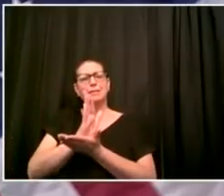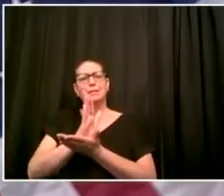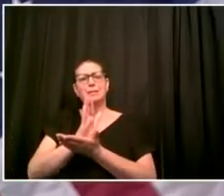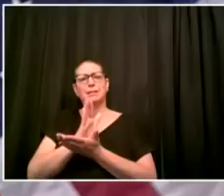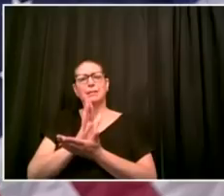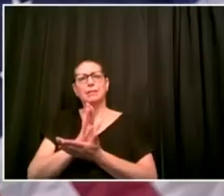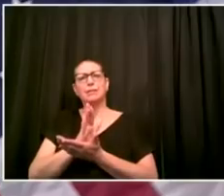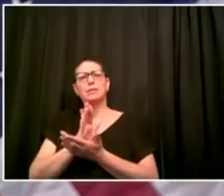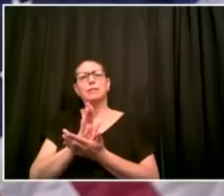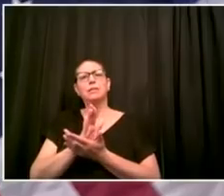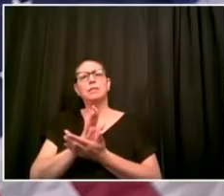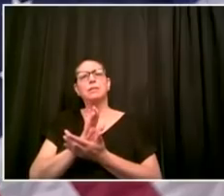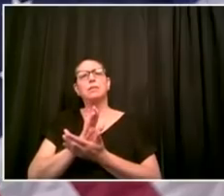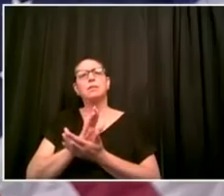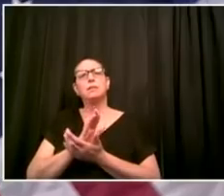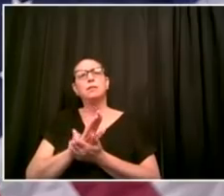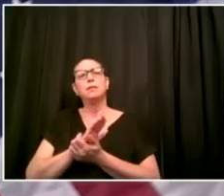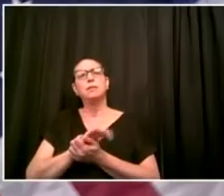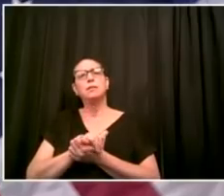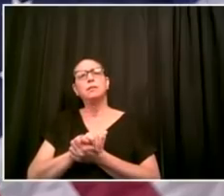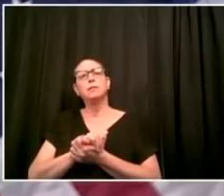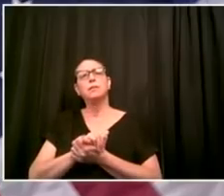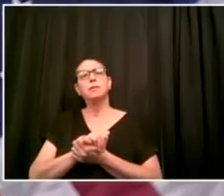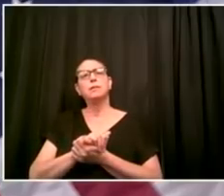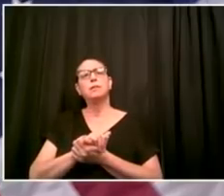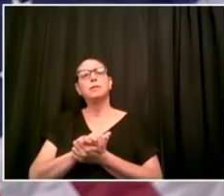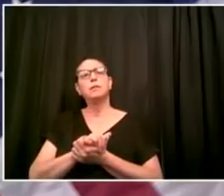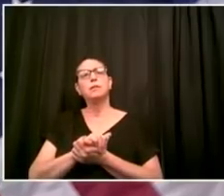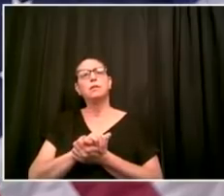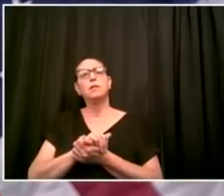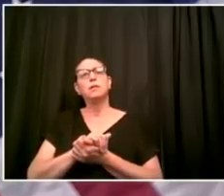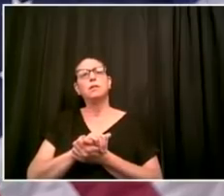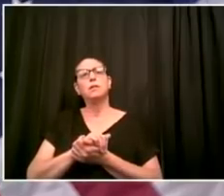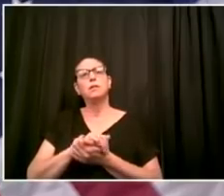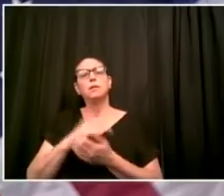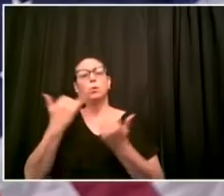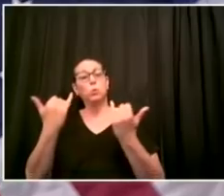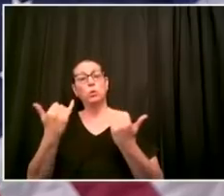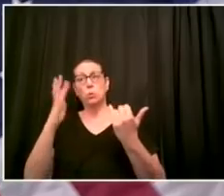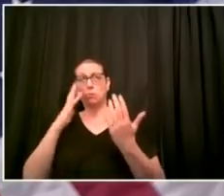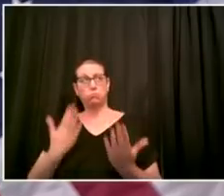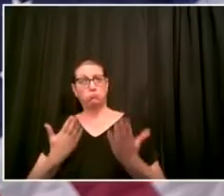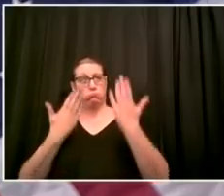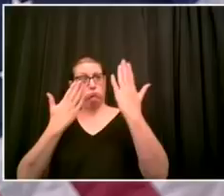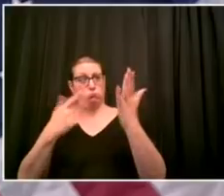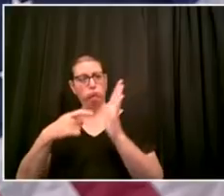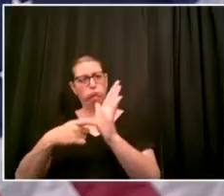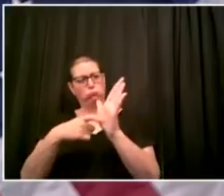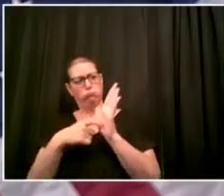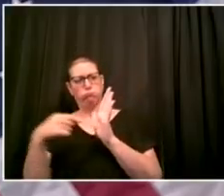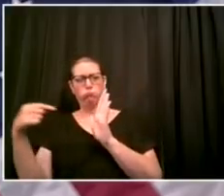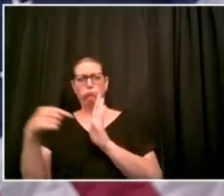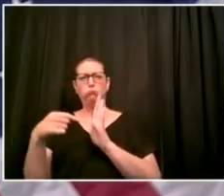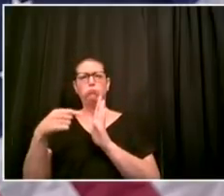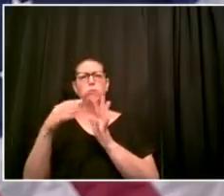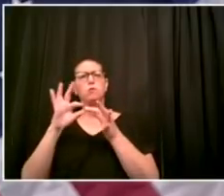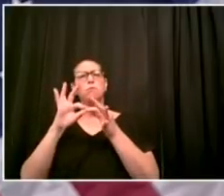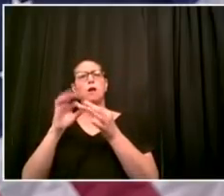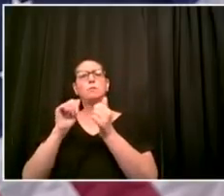the department's social distancing enforcement practices. I'm wondering if you support that investigation,